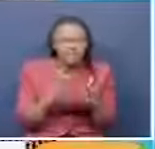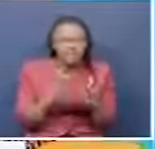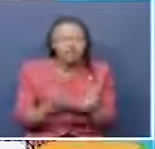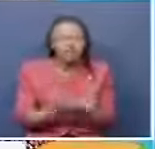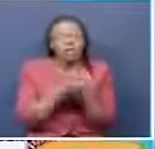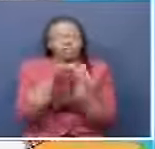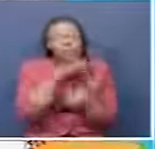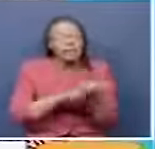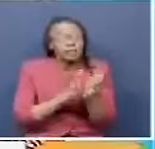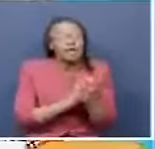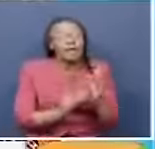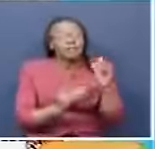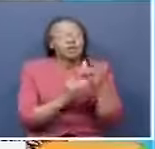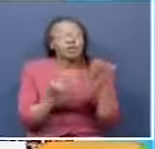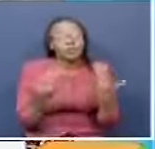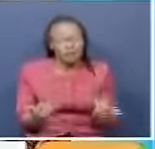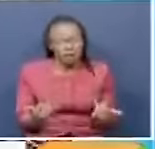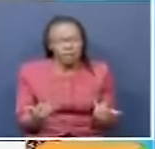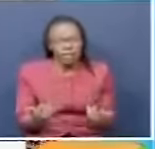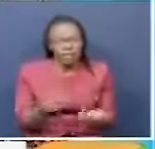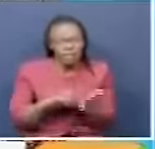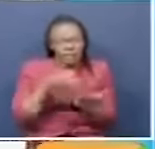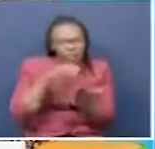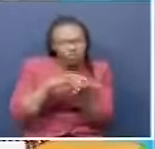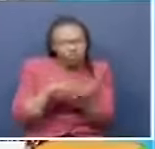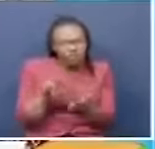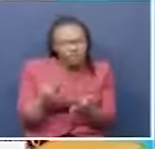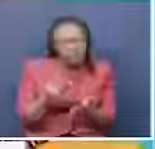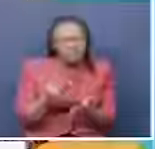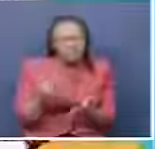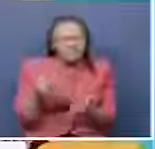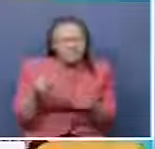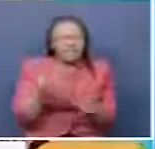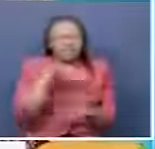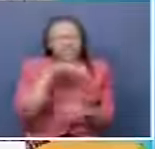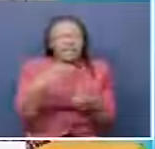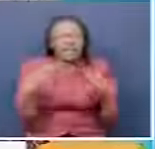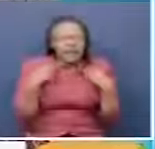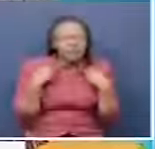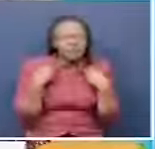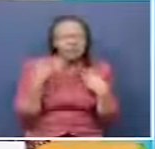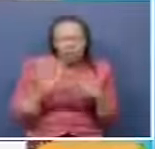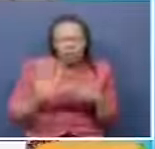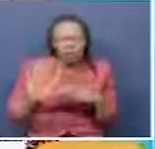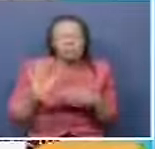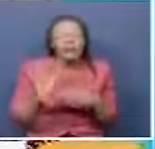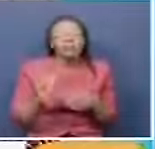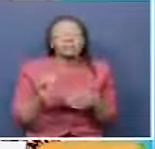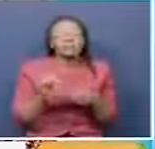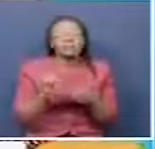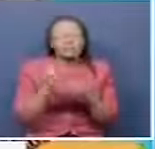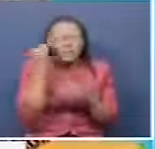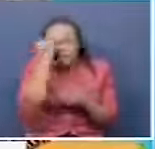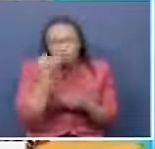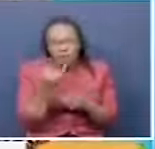is today. So it's a situation of, and it's not, he's a captive of his brand, he's a captive of his identity. He's relevant because he's